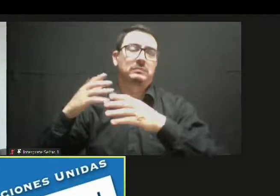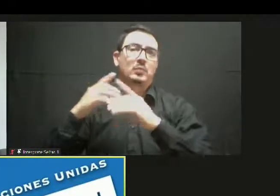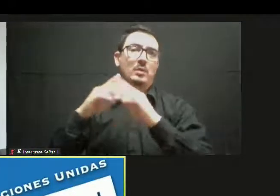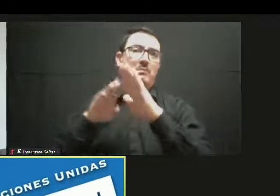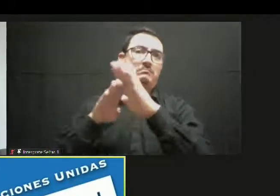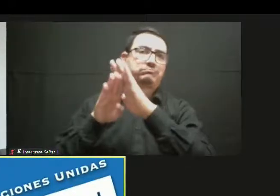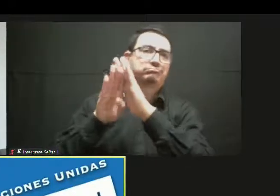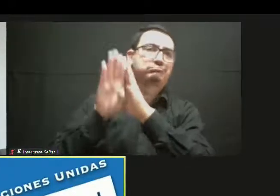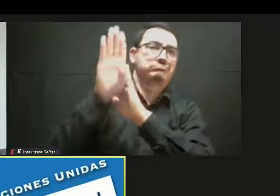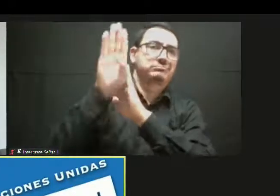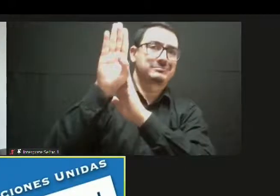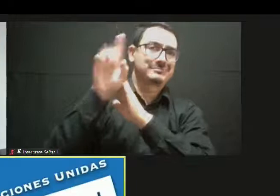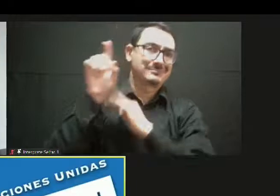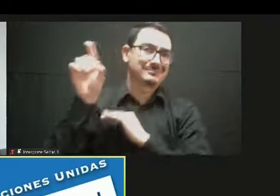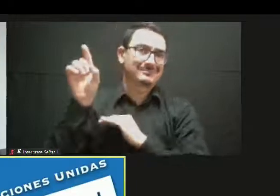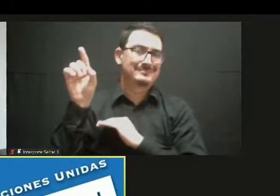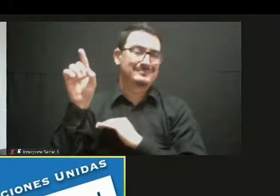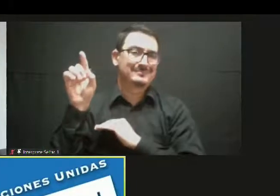that combined